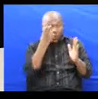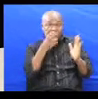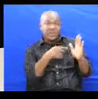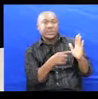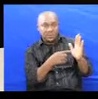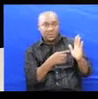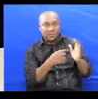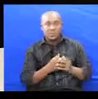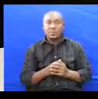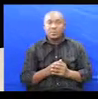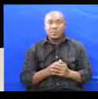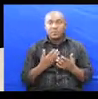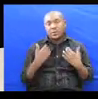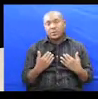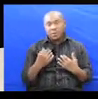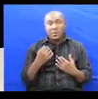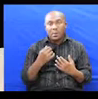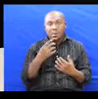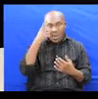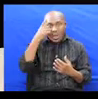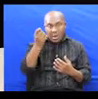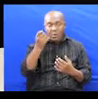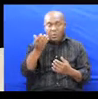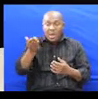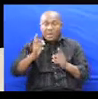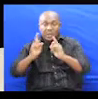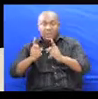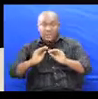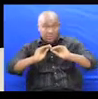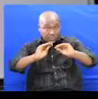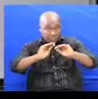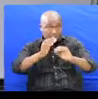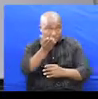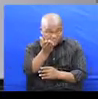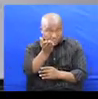concept topic? I hope that your teacher taught you that